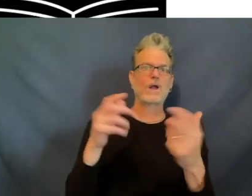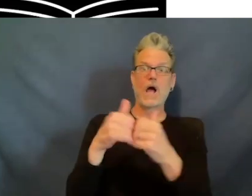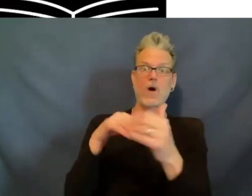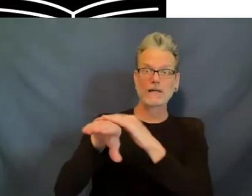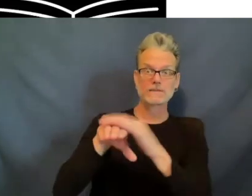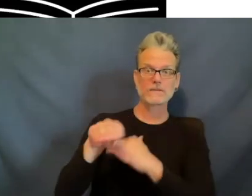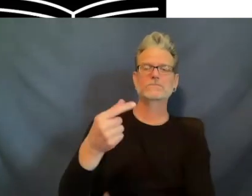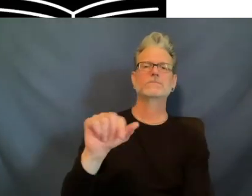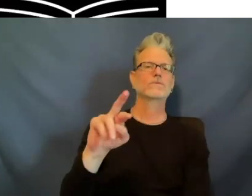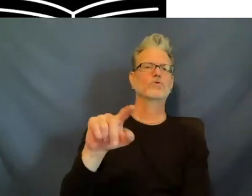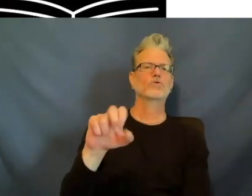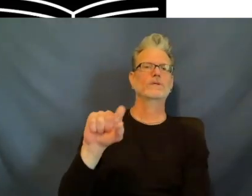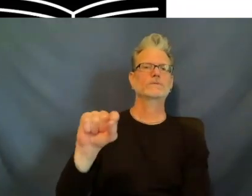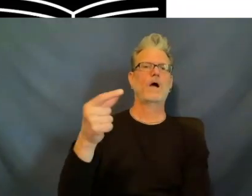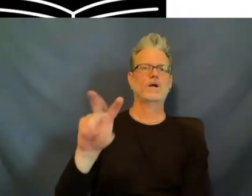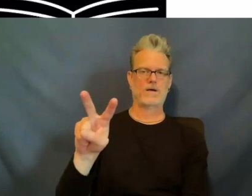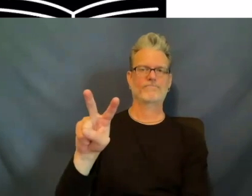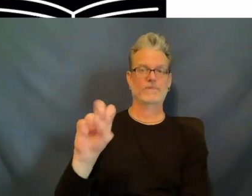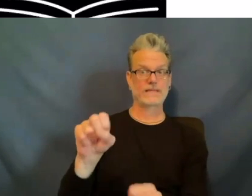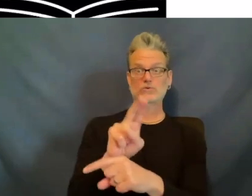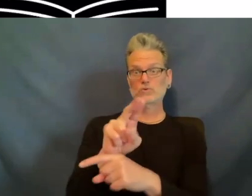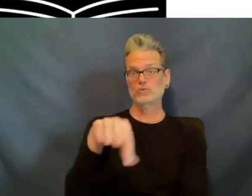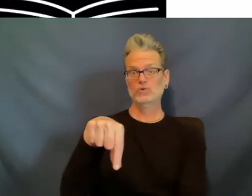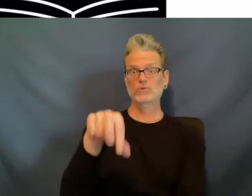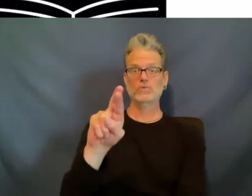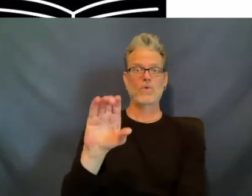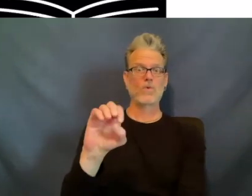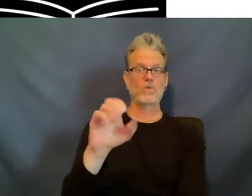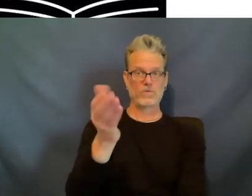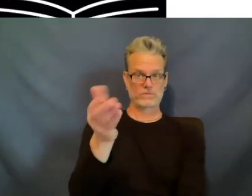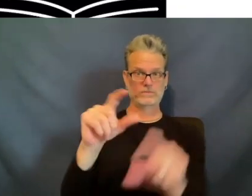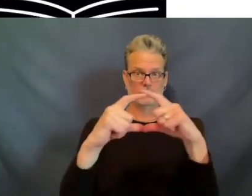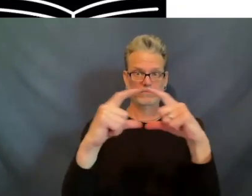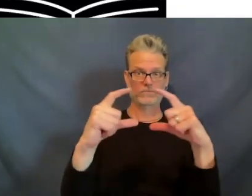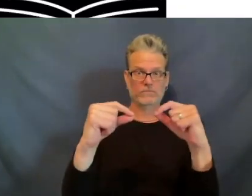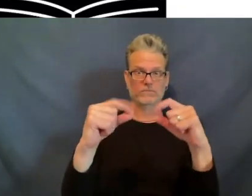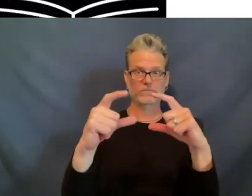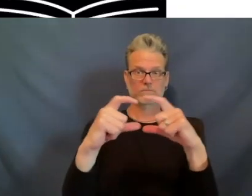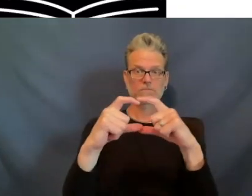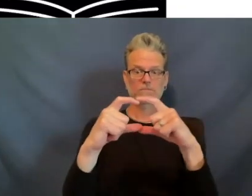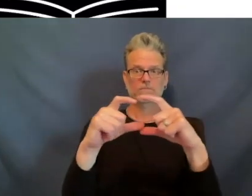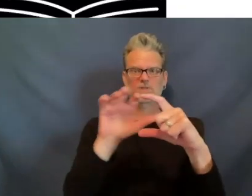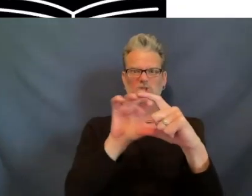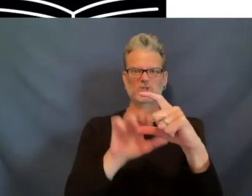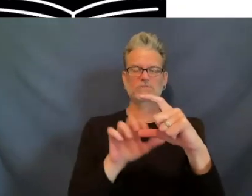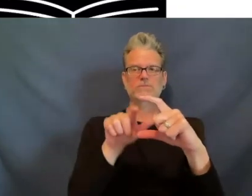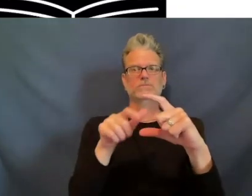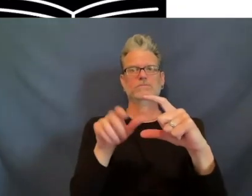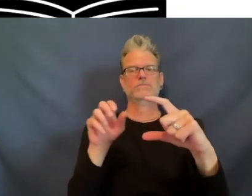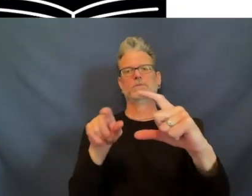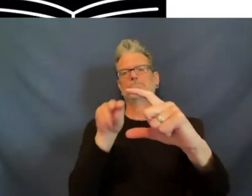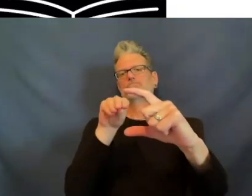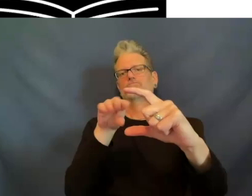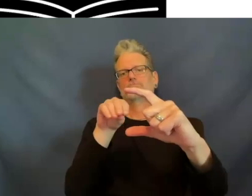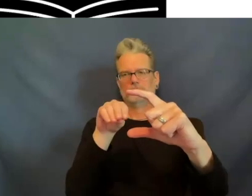grants.gov. And you're welcome to use this QR code that's on the screen and can scan with your phone, and that will take you to